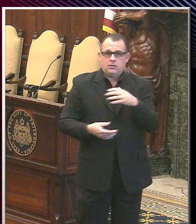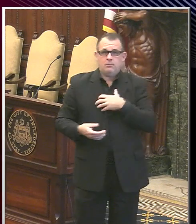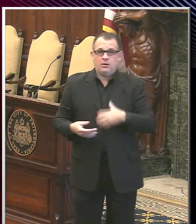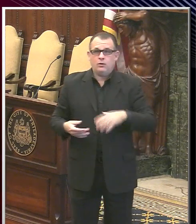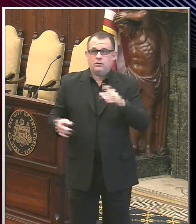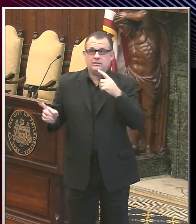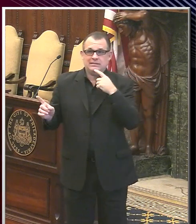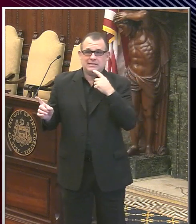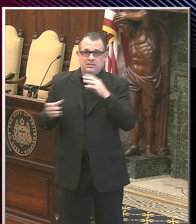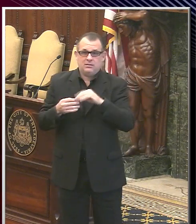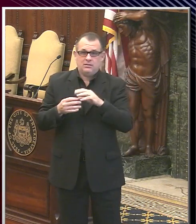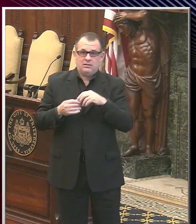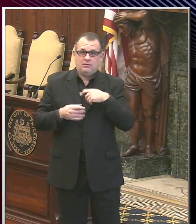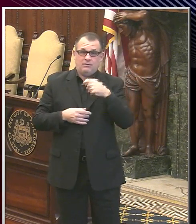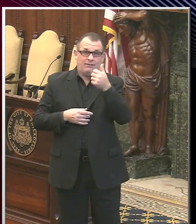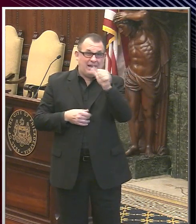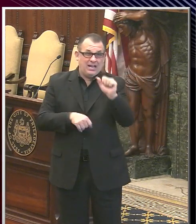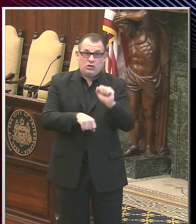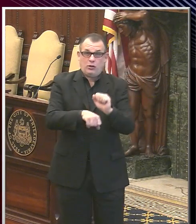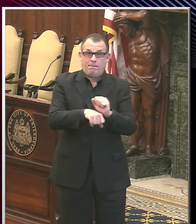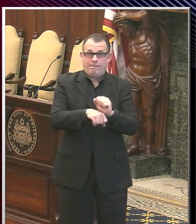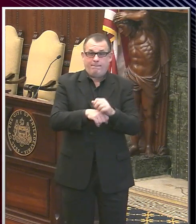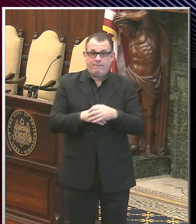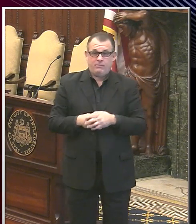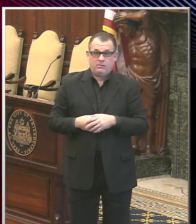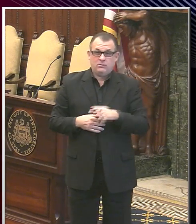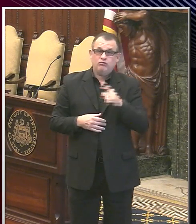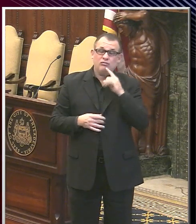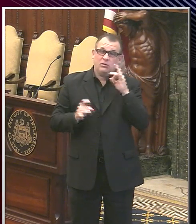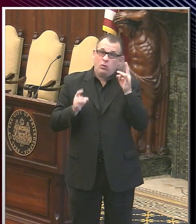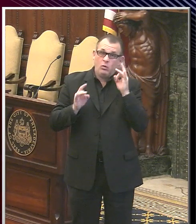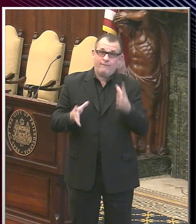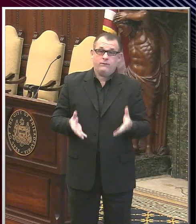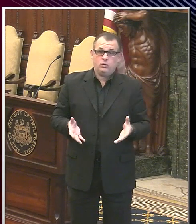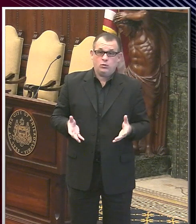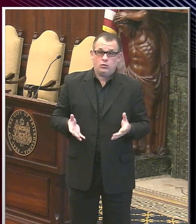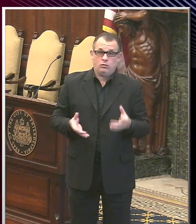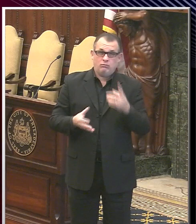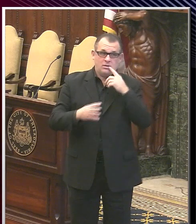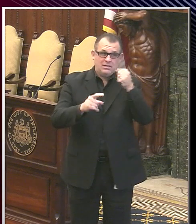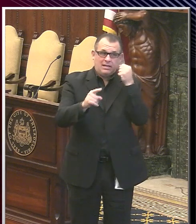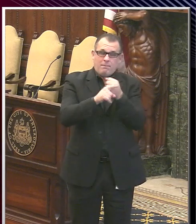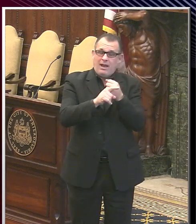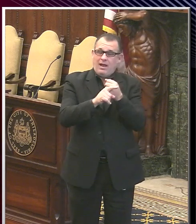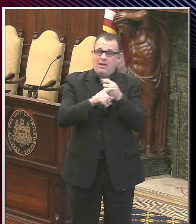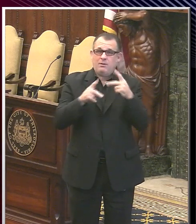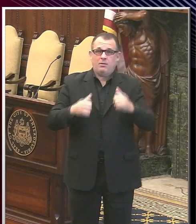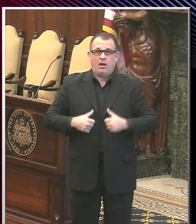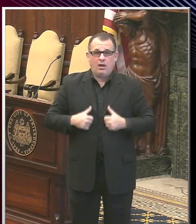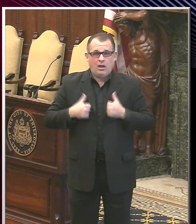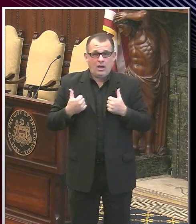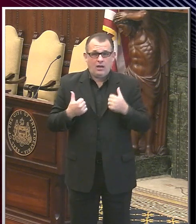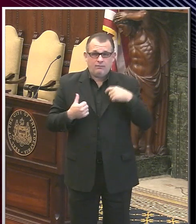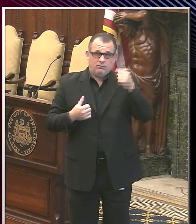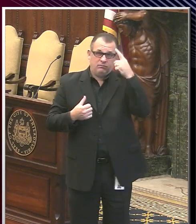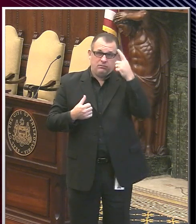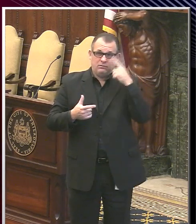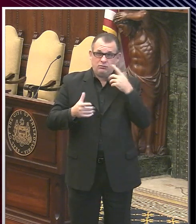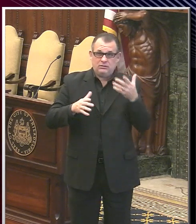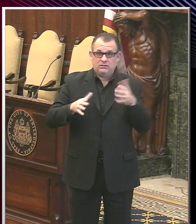of anyone's job is extreme difficulty in people's lives. I also think that dying of COVID is an